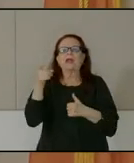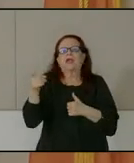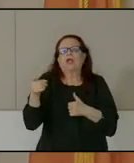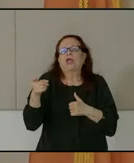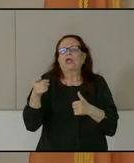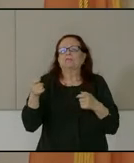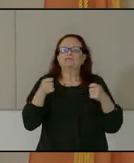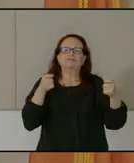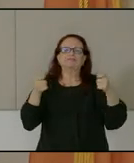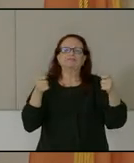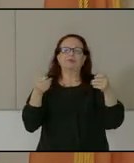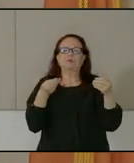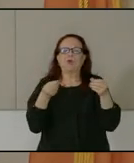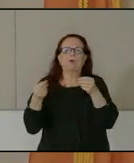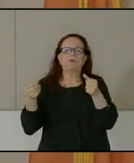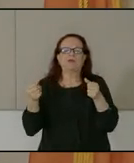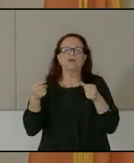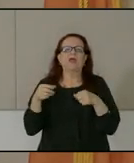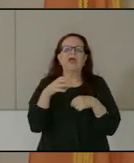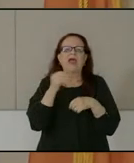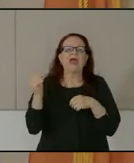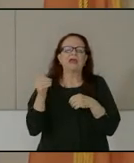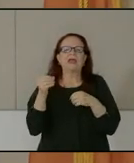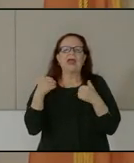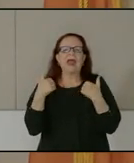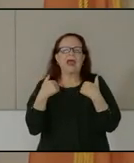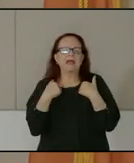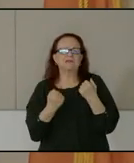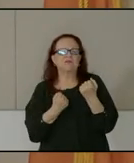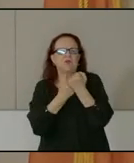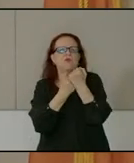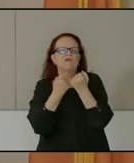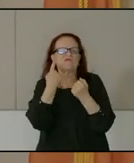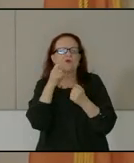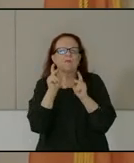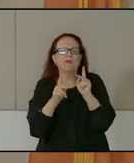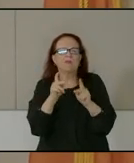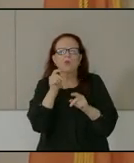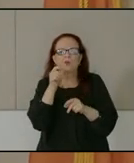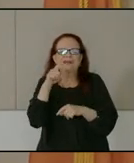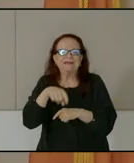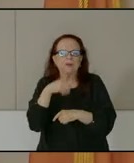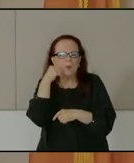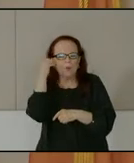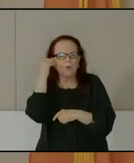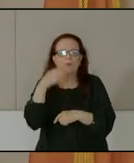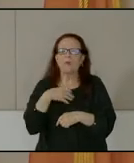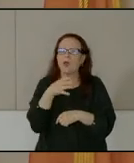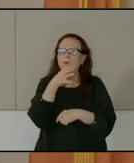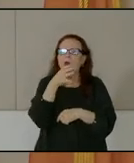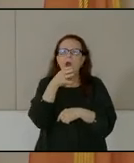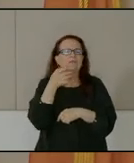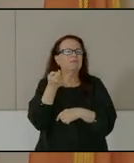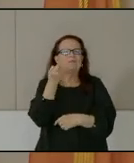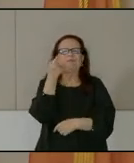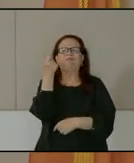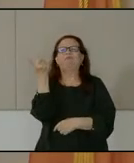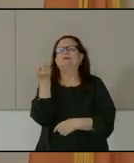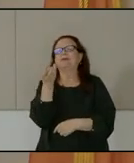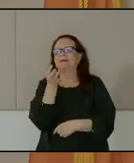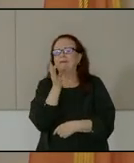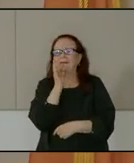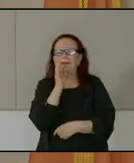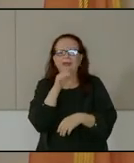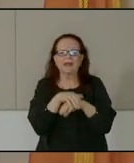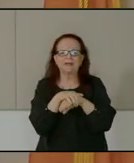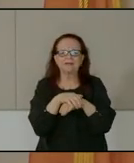to unhoused individuals to make sure that they have the support they need. My mom came here as someone who could barely speak English and now teaches